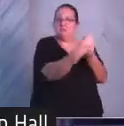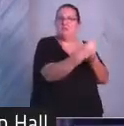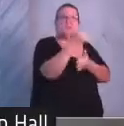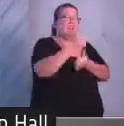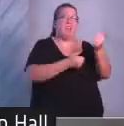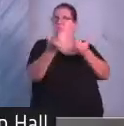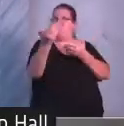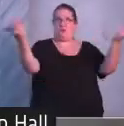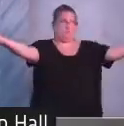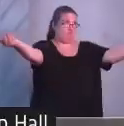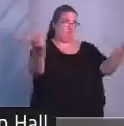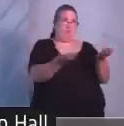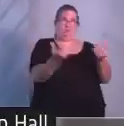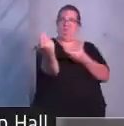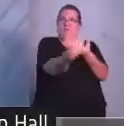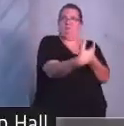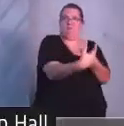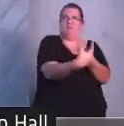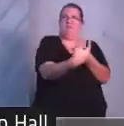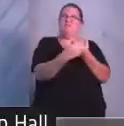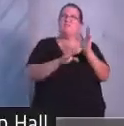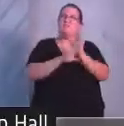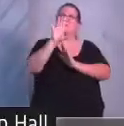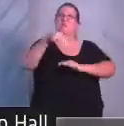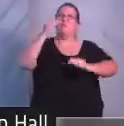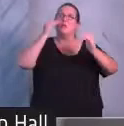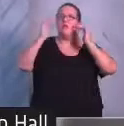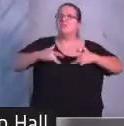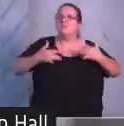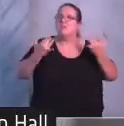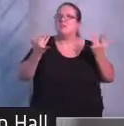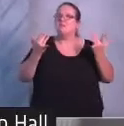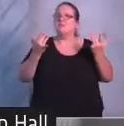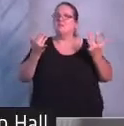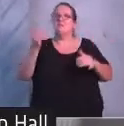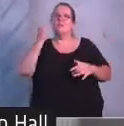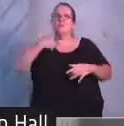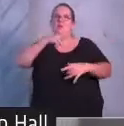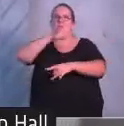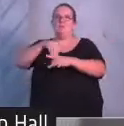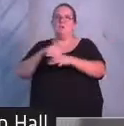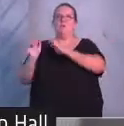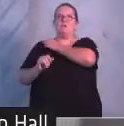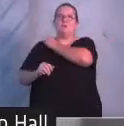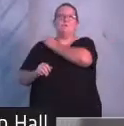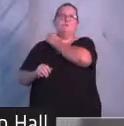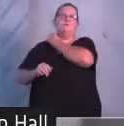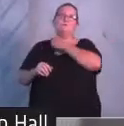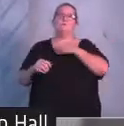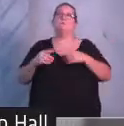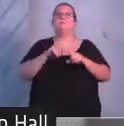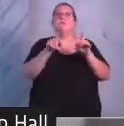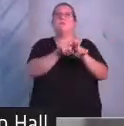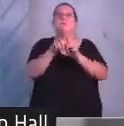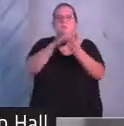welcome to join. So creating sort of awareness events and things like that, I know I've been part of as well. But I've learned from